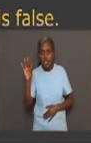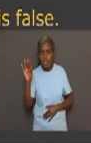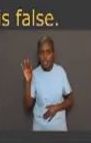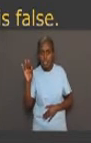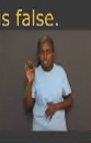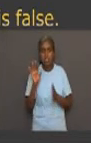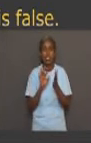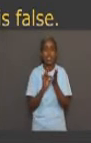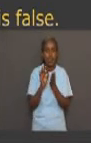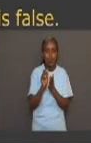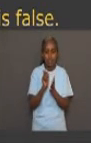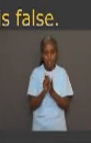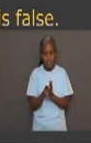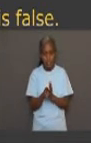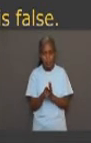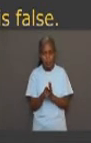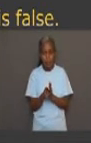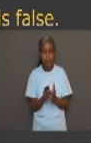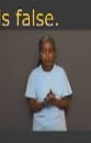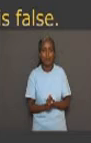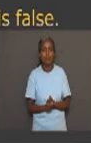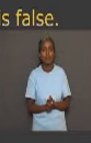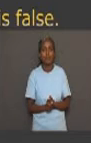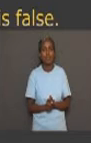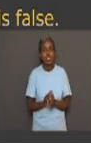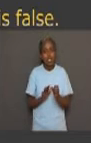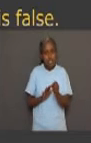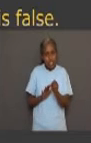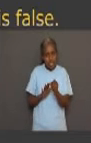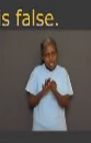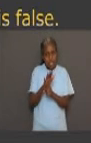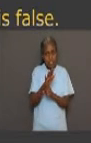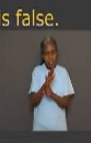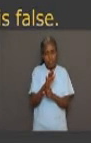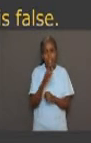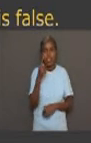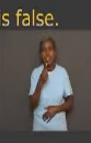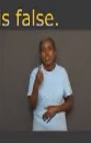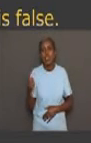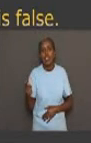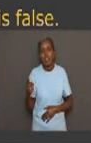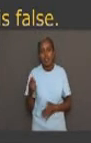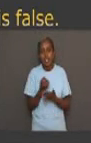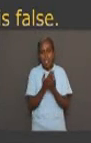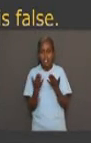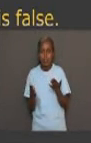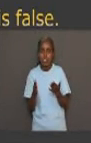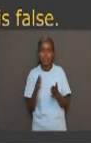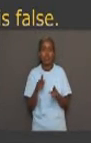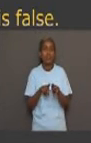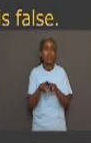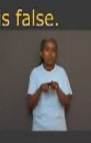is a counterexample. It satisfies every aspect of the